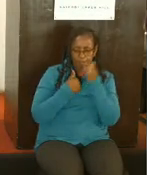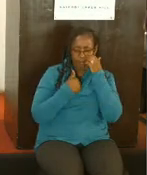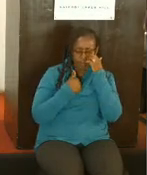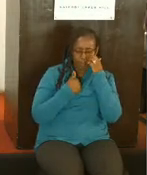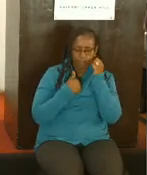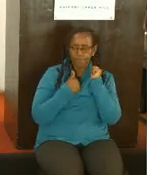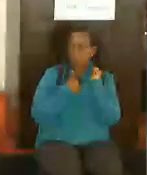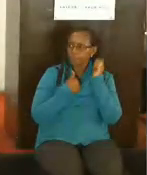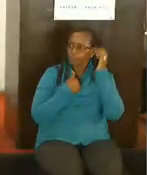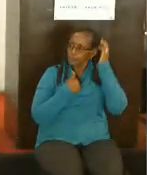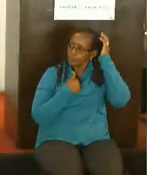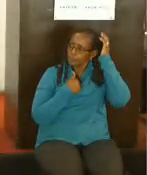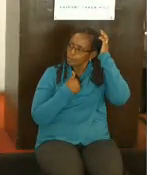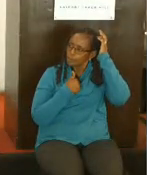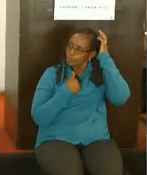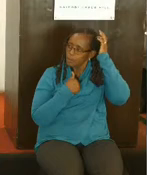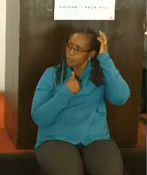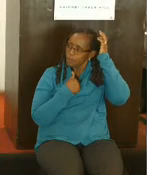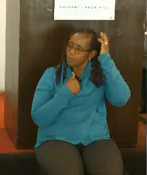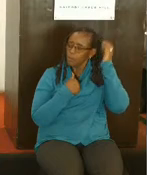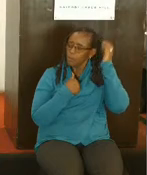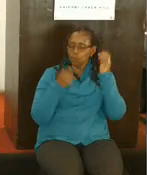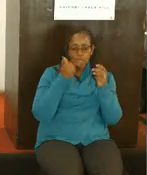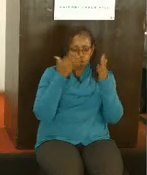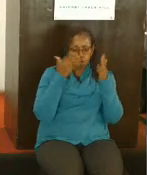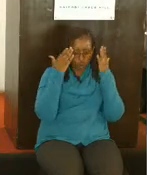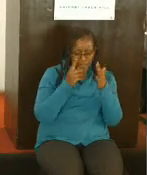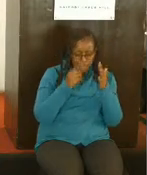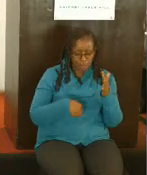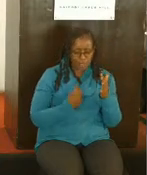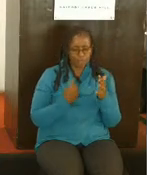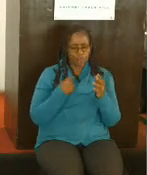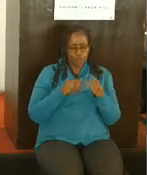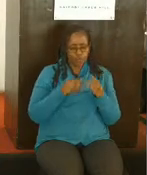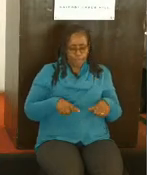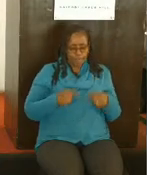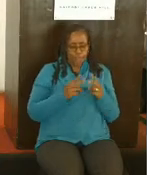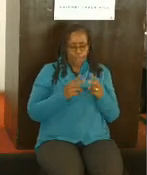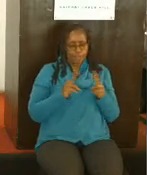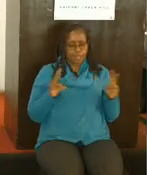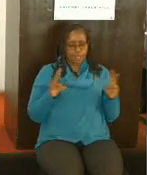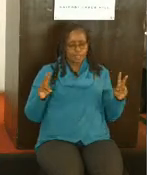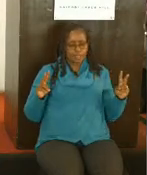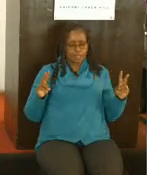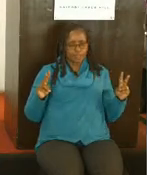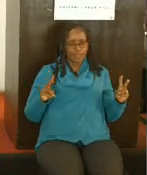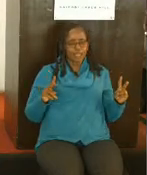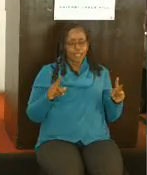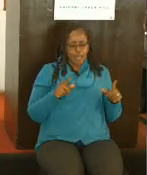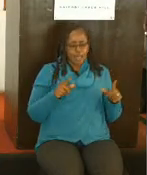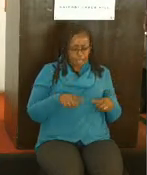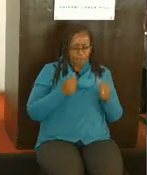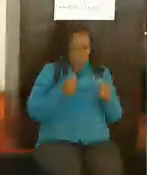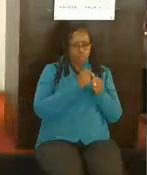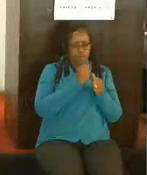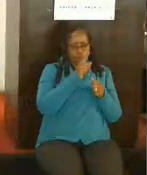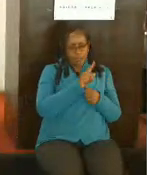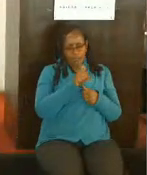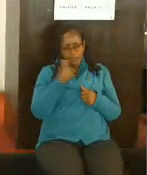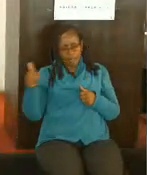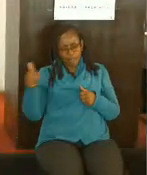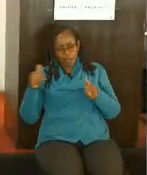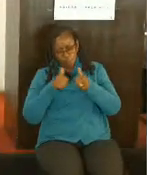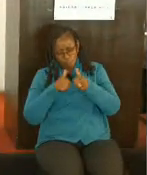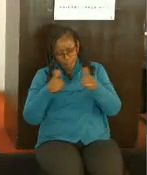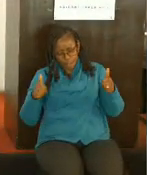one whatever we commit ourselves to live in peace because coexistent to solve with fellow citizens and so on